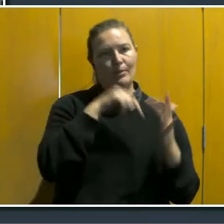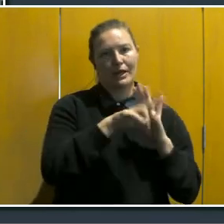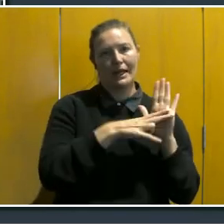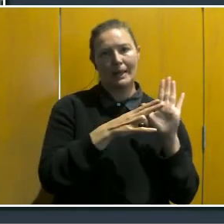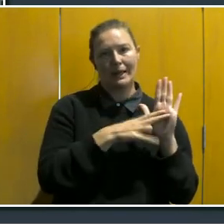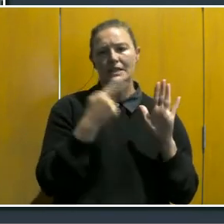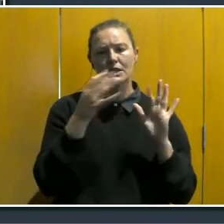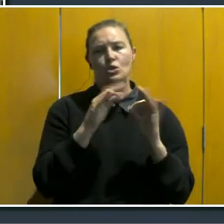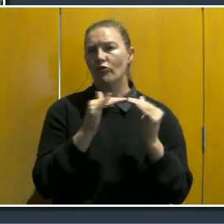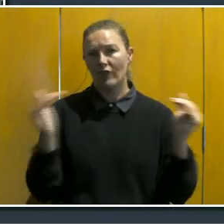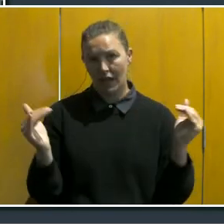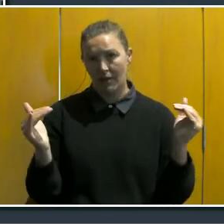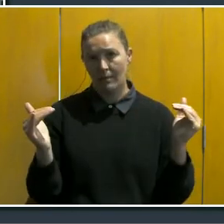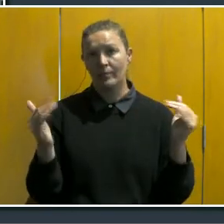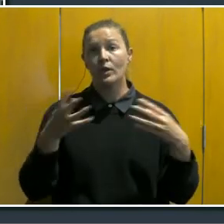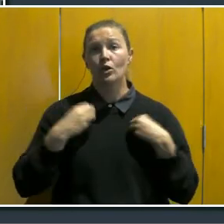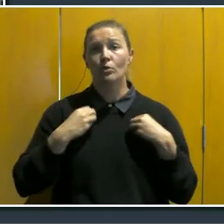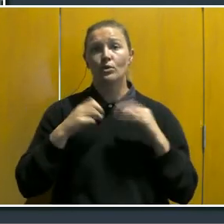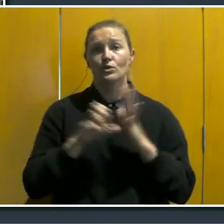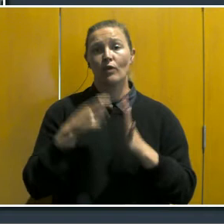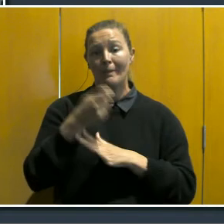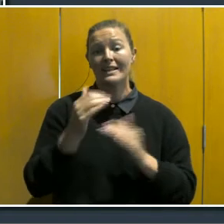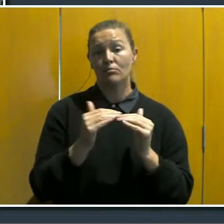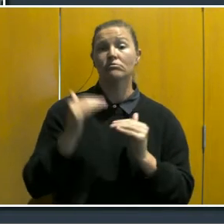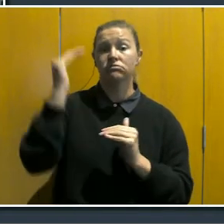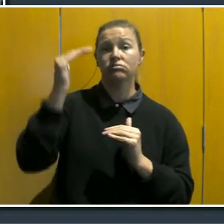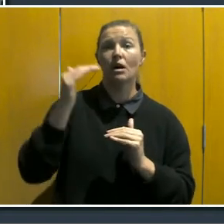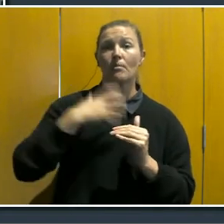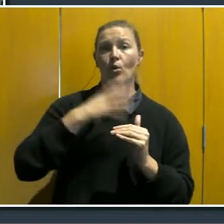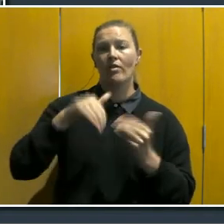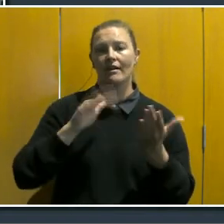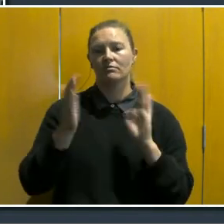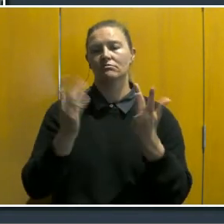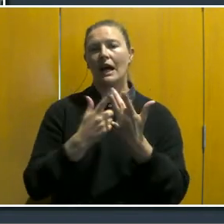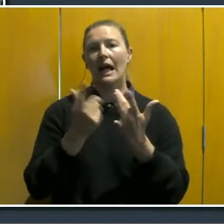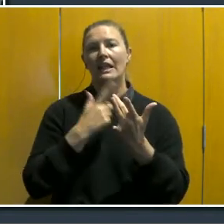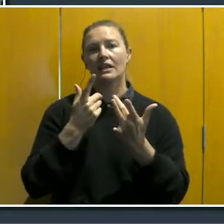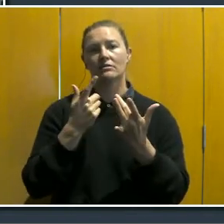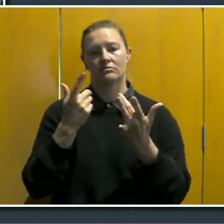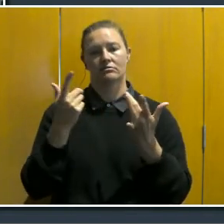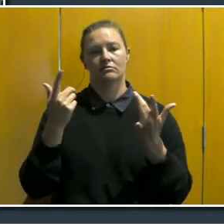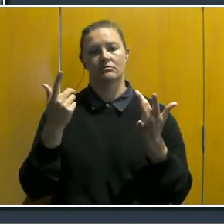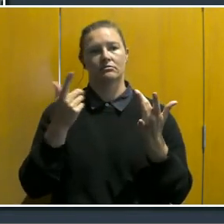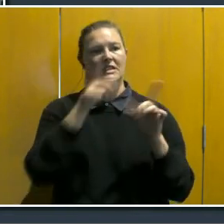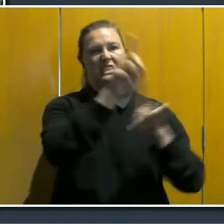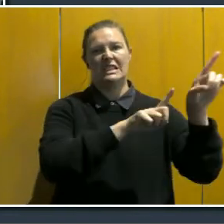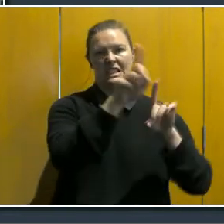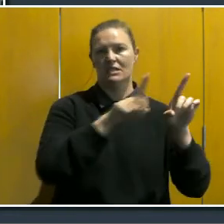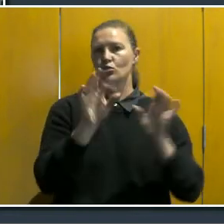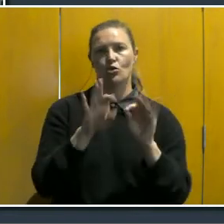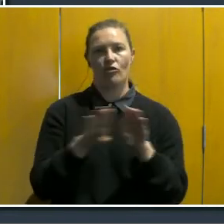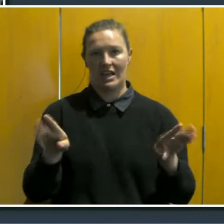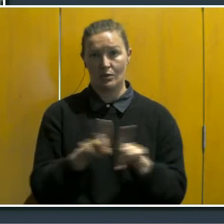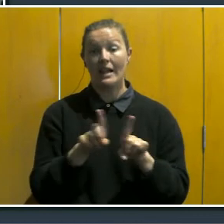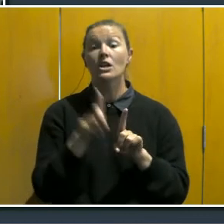We were told that commercial ratepayers pay a bigger percentage than comparable properties in other cities, and this was not fair. So the